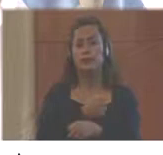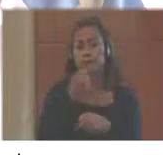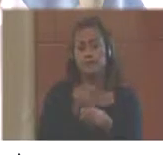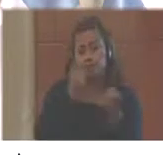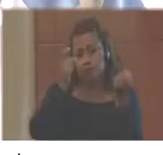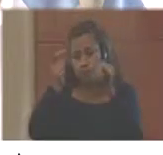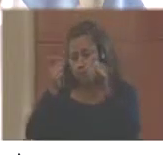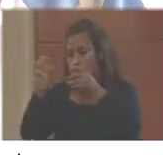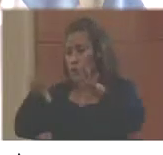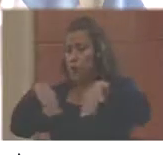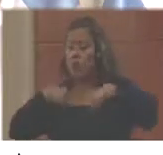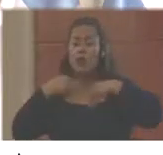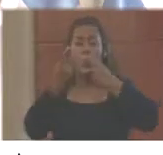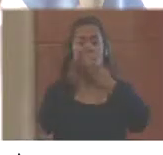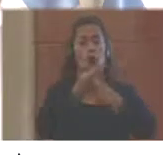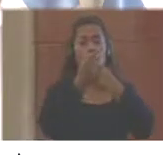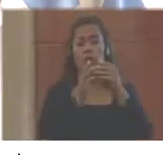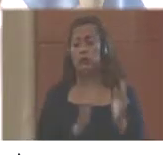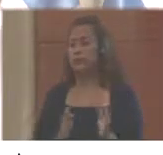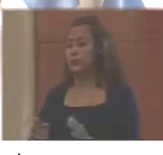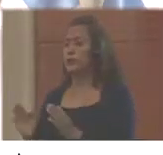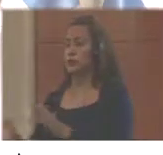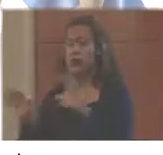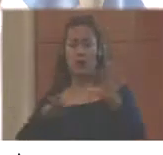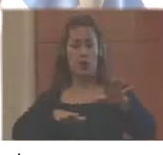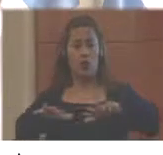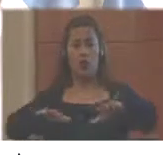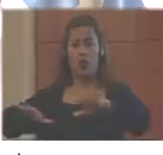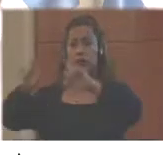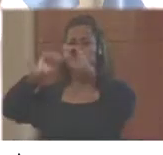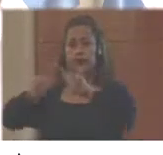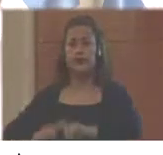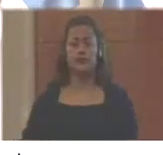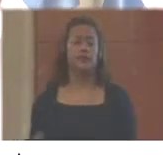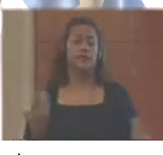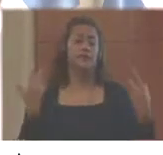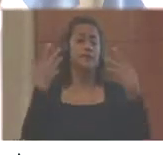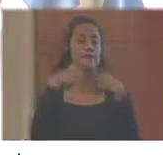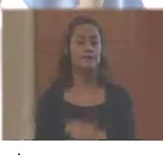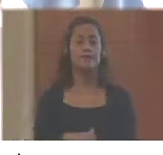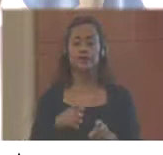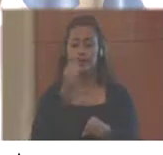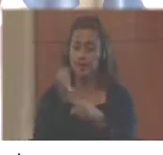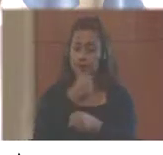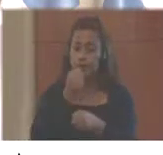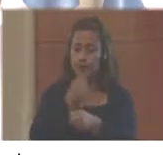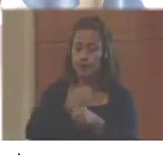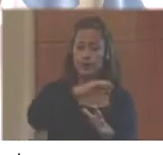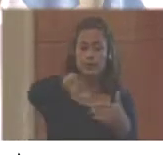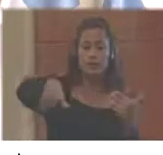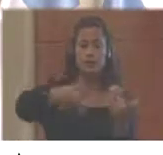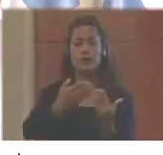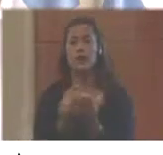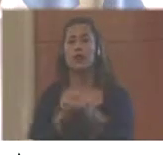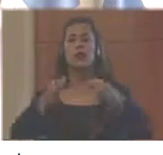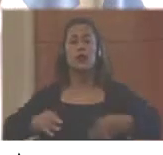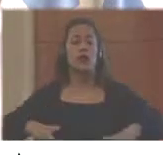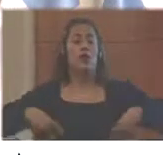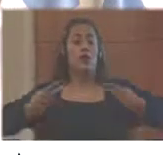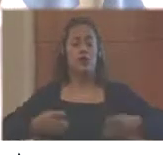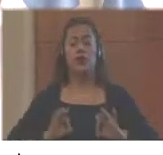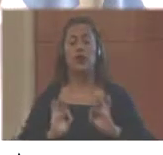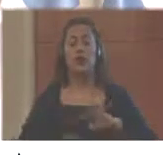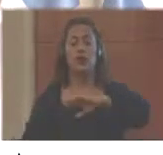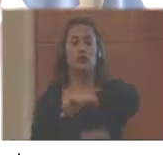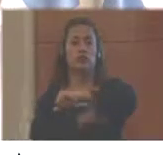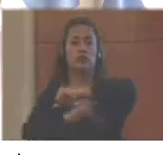of organizing, directing, and adopting preventative measures to coordinate and have participatory efforts to protect